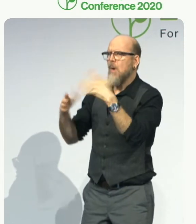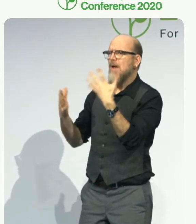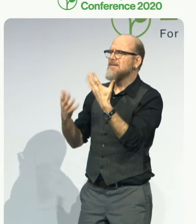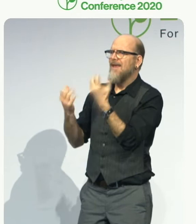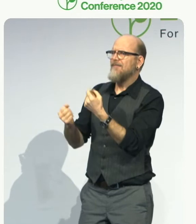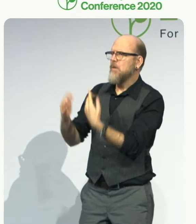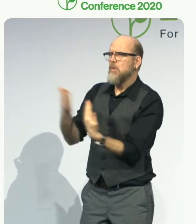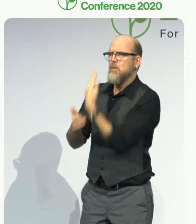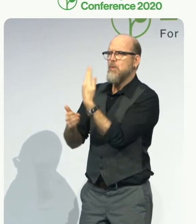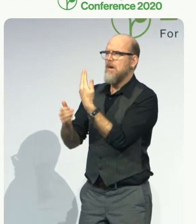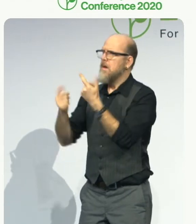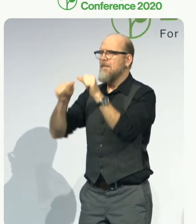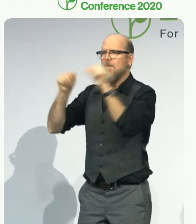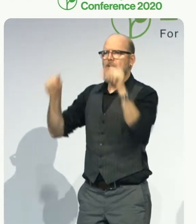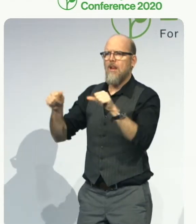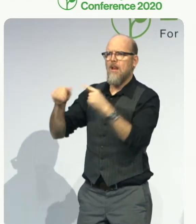inclusive education around the world.